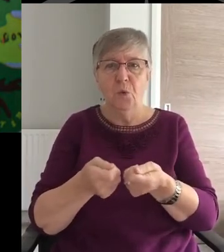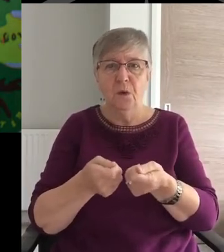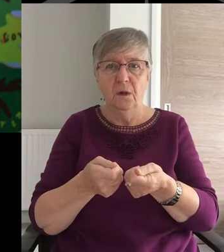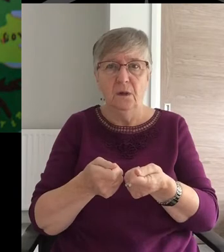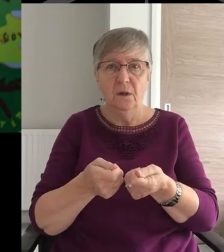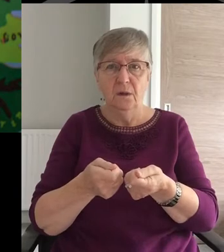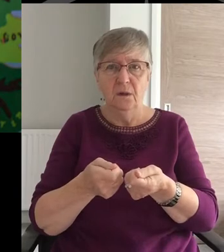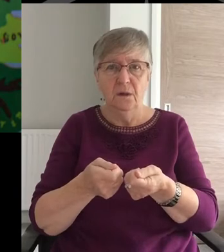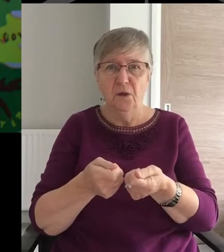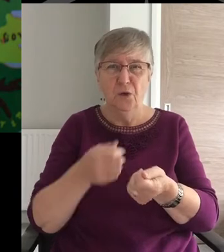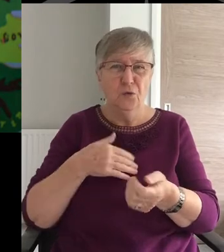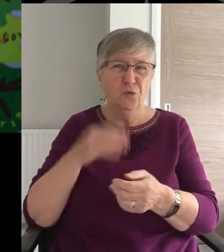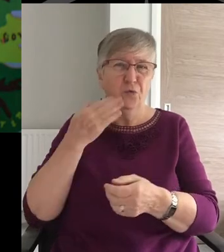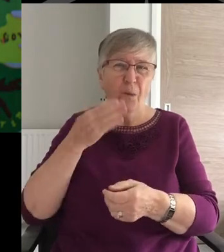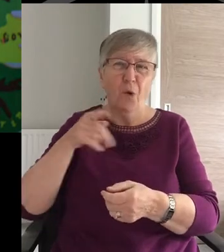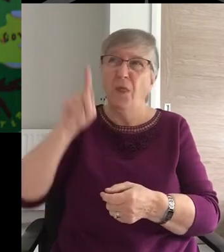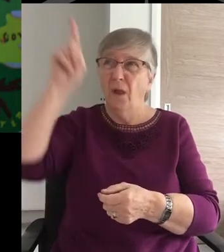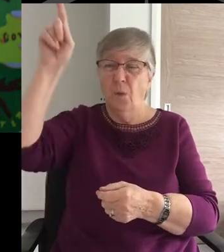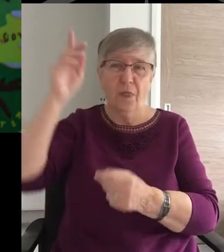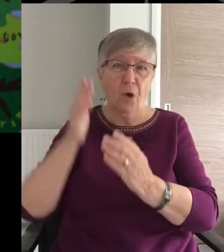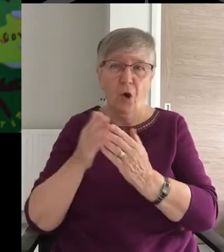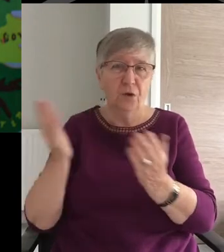needed no reference to you.